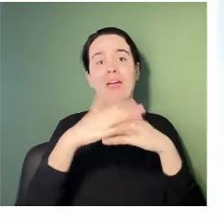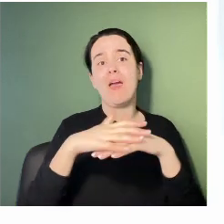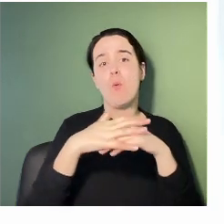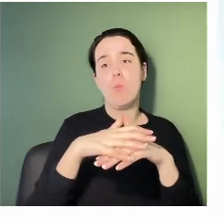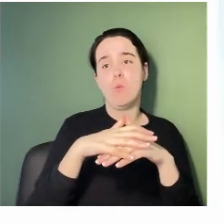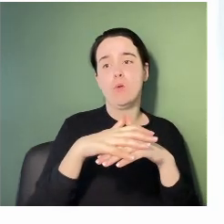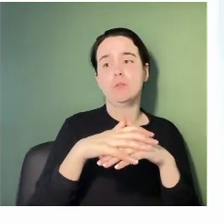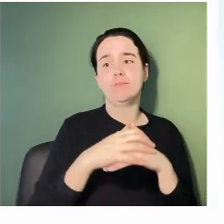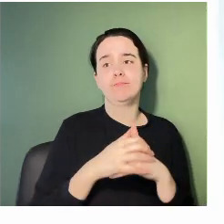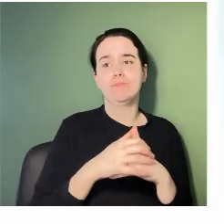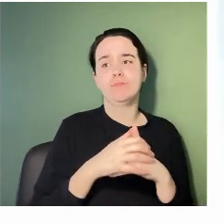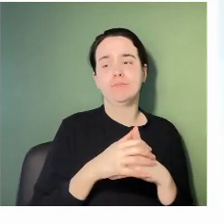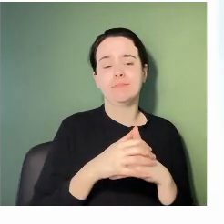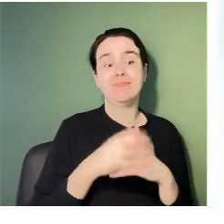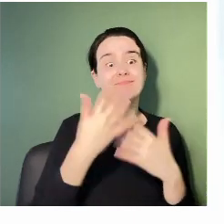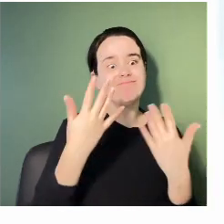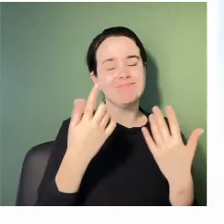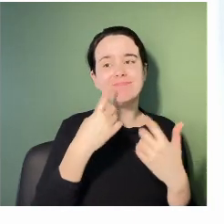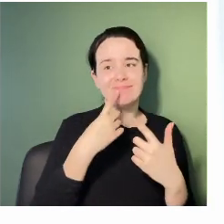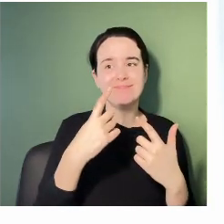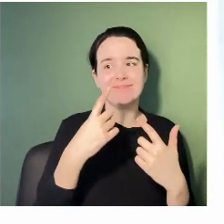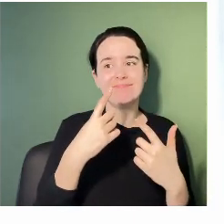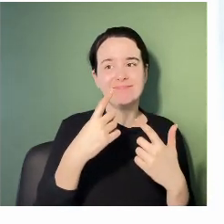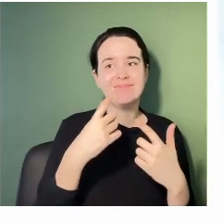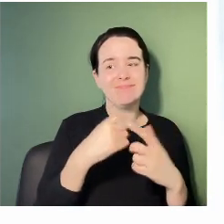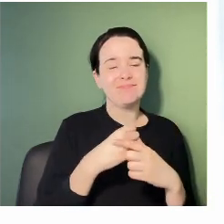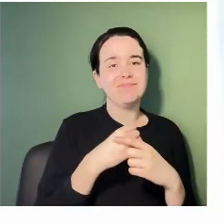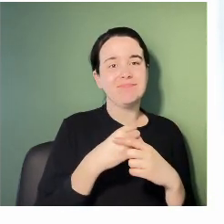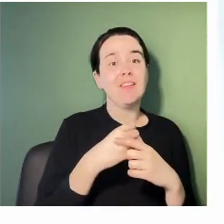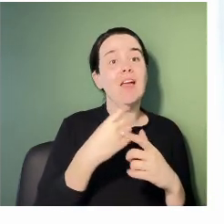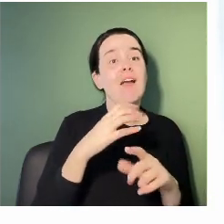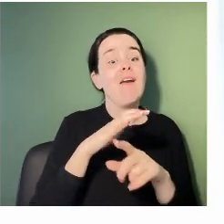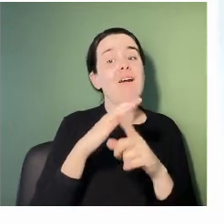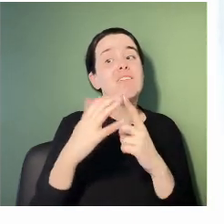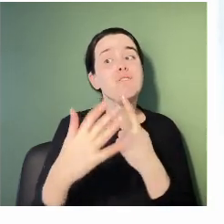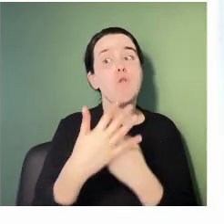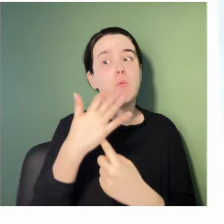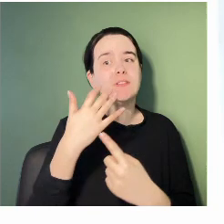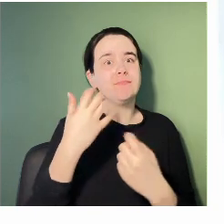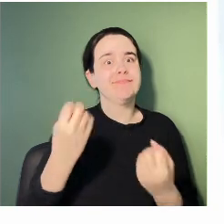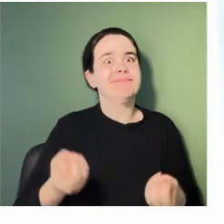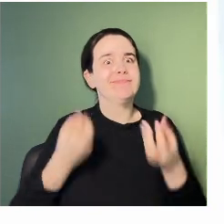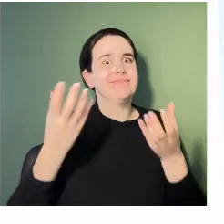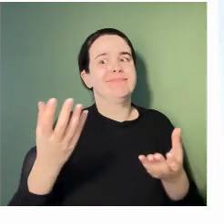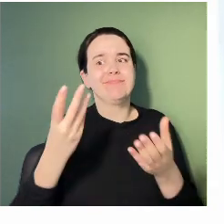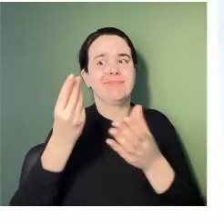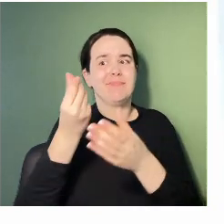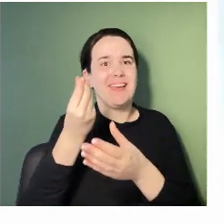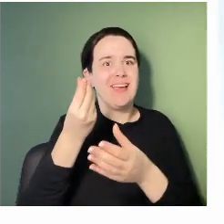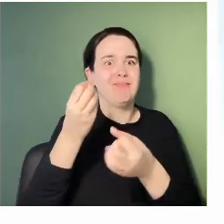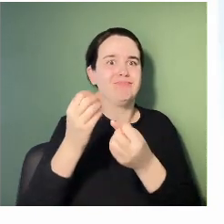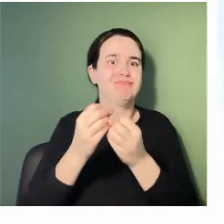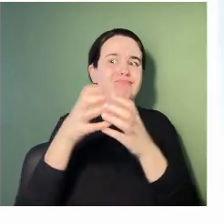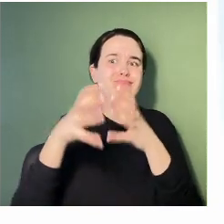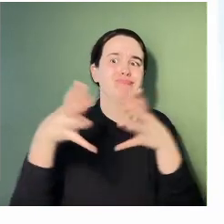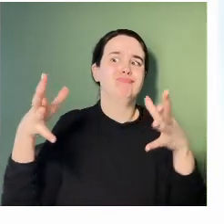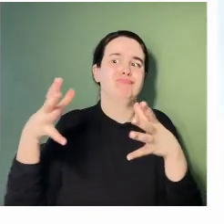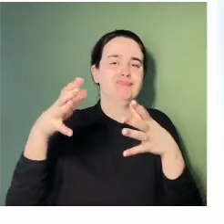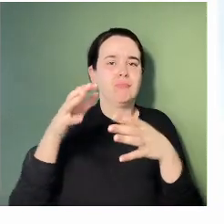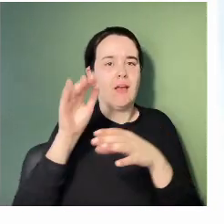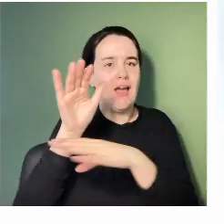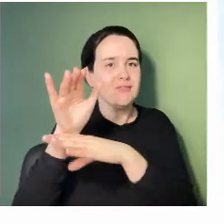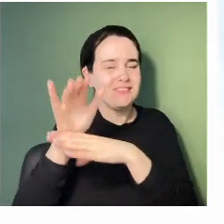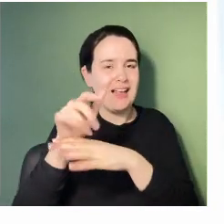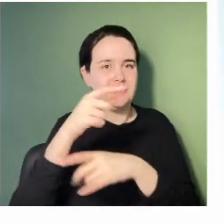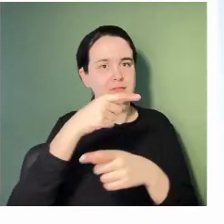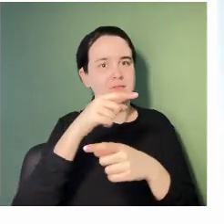influencers, who are able to operate outside of the formal spending processes. So from my understanding, a party